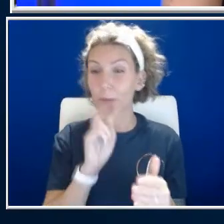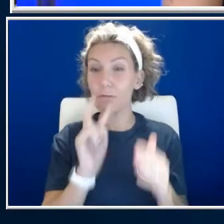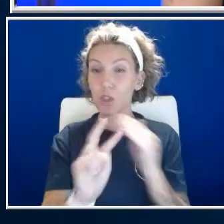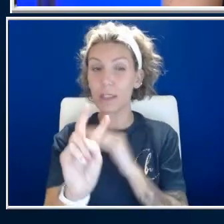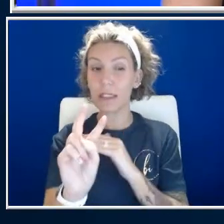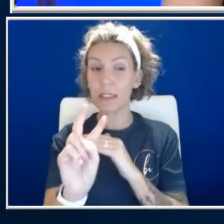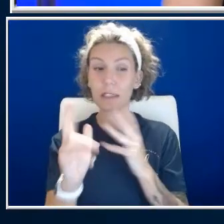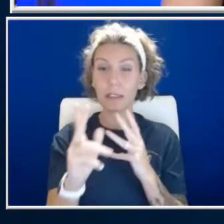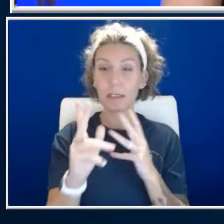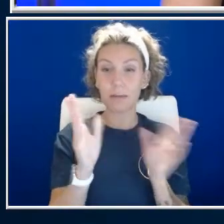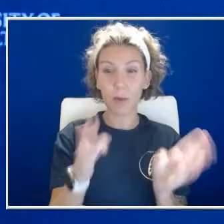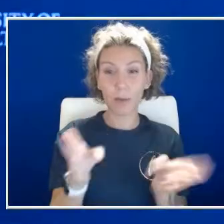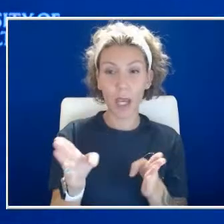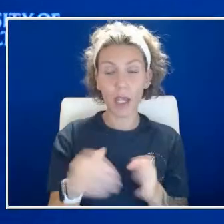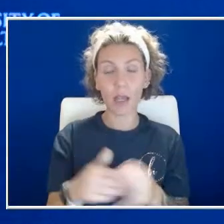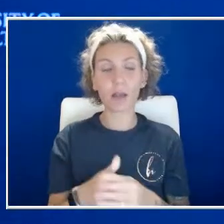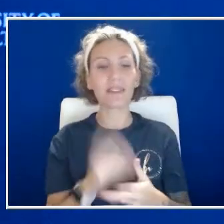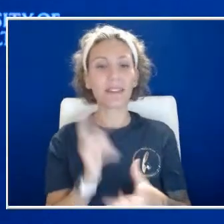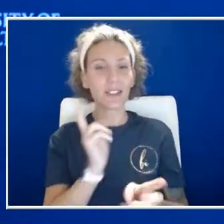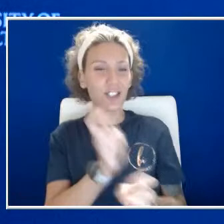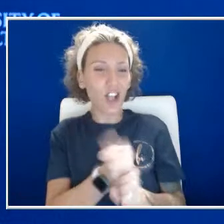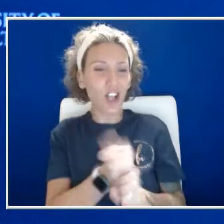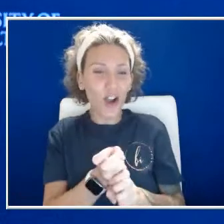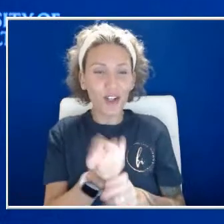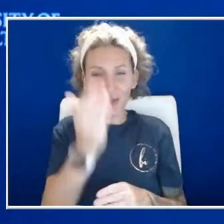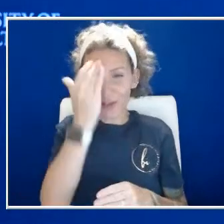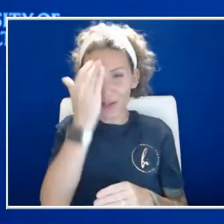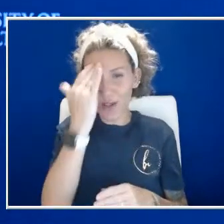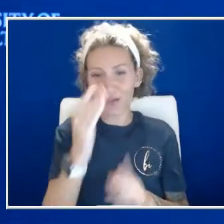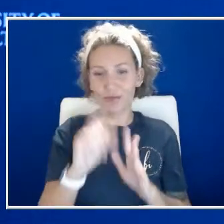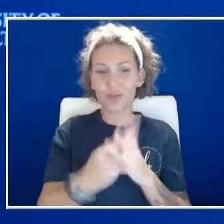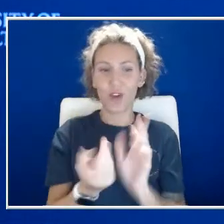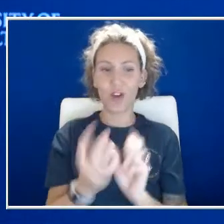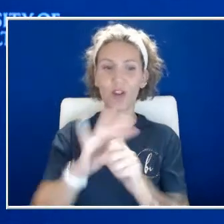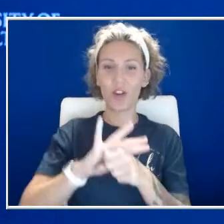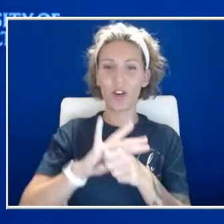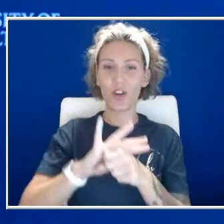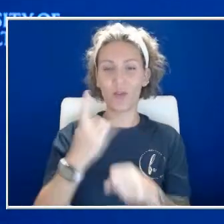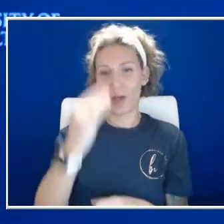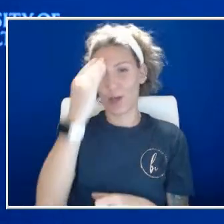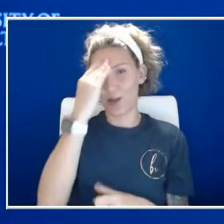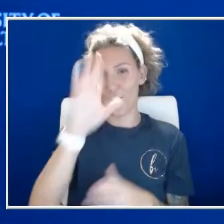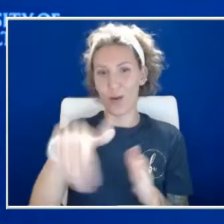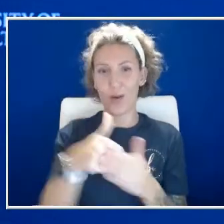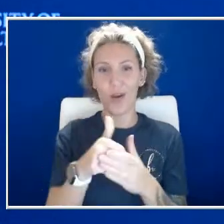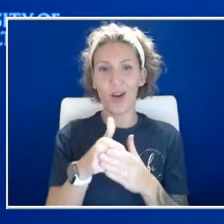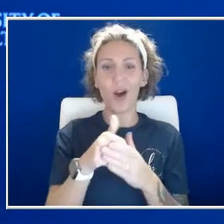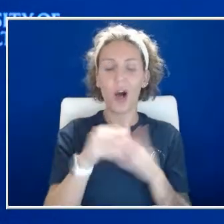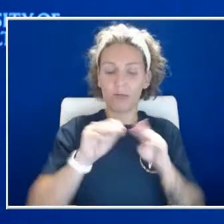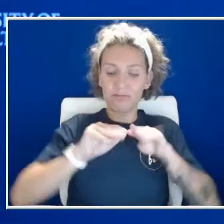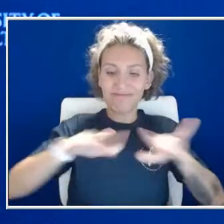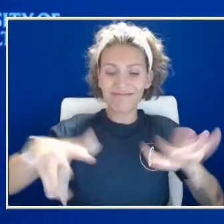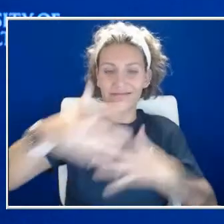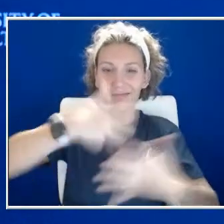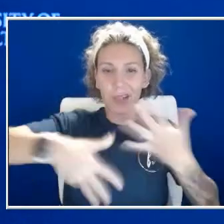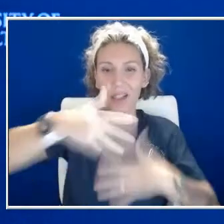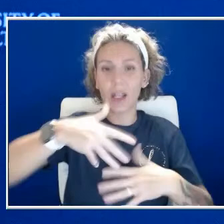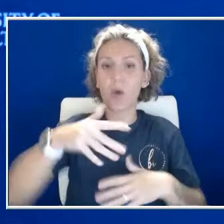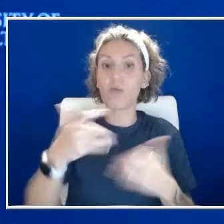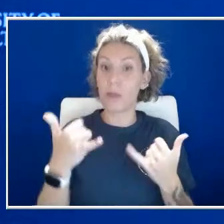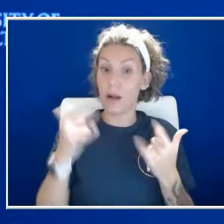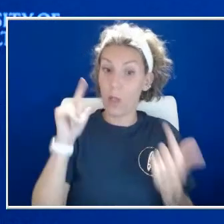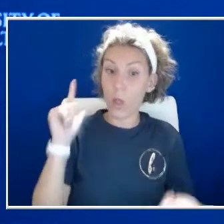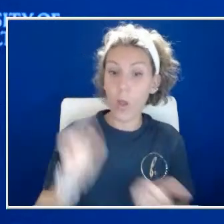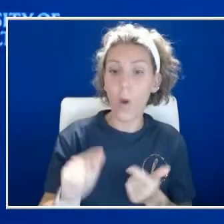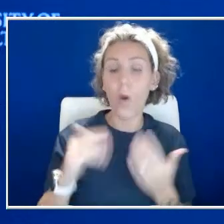Where are we at? It's hard to tell. I think let's start with COVID. We know there's always going to be circulation right now. Right now there's low circulation of the virus. We do